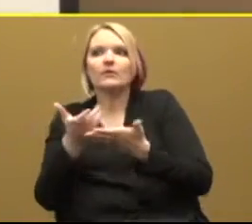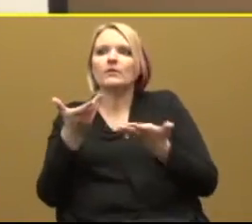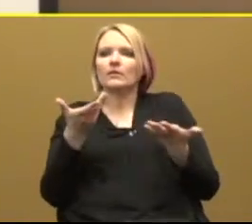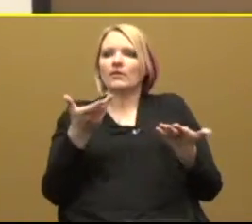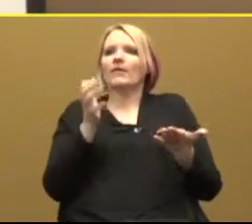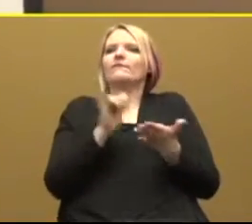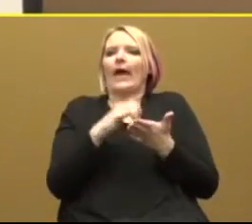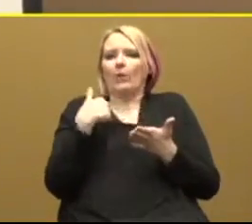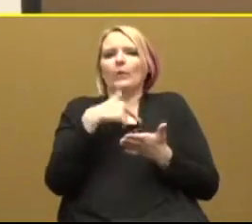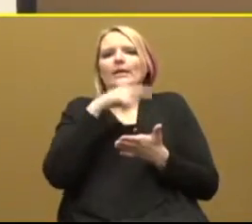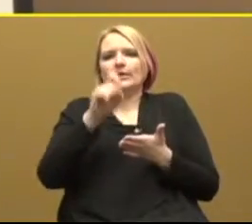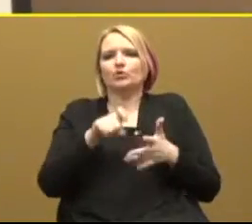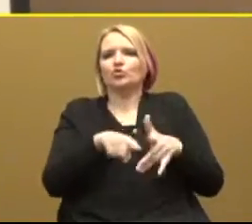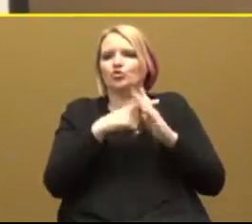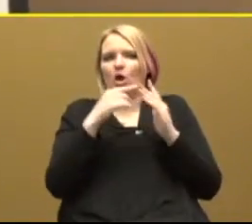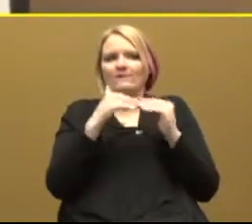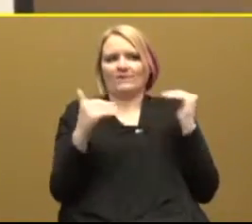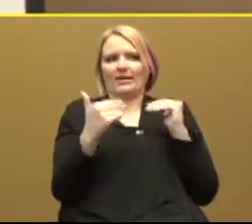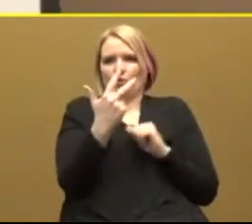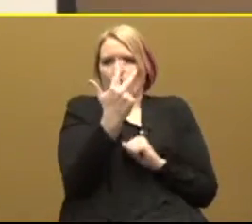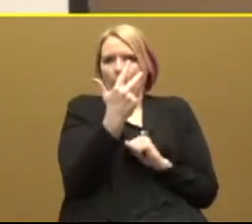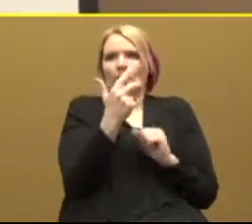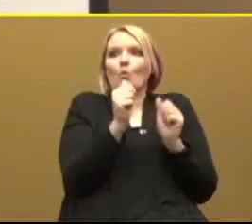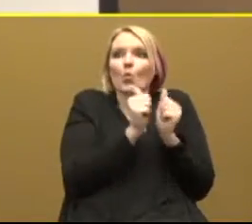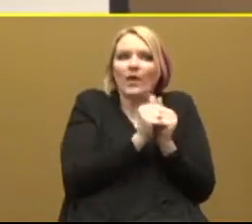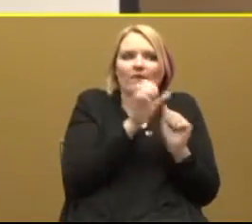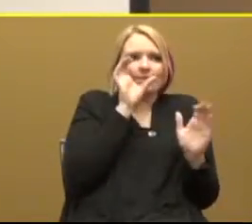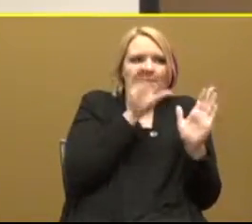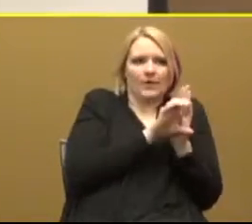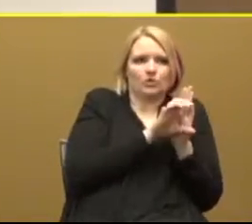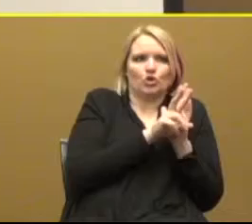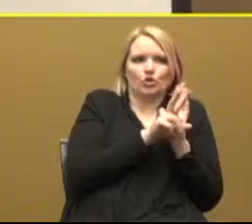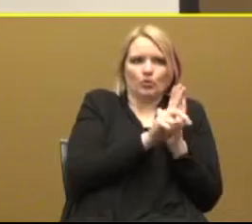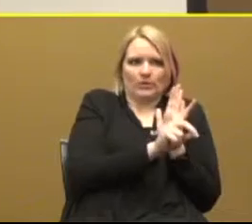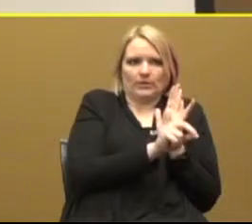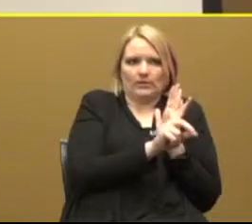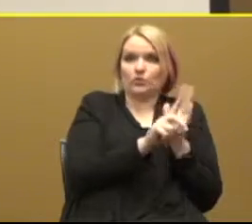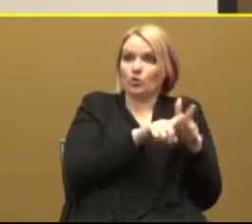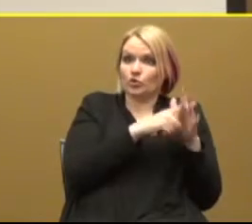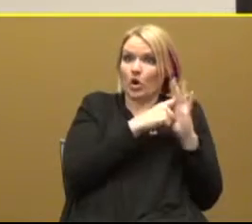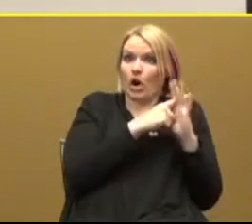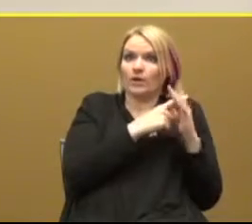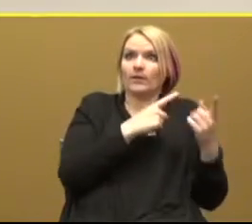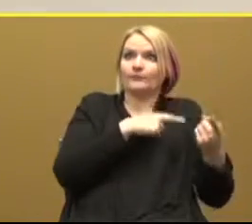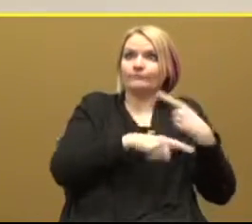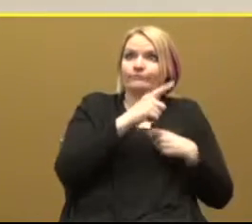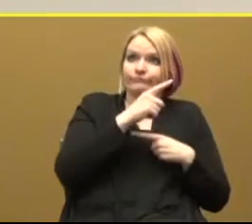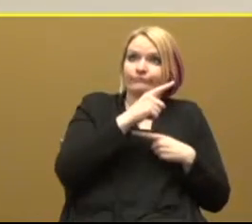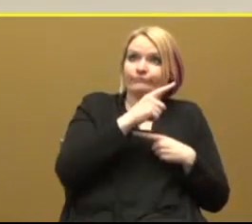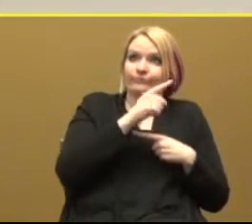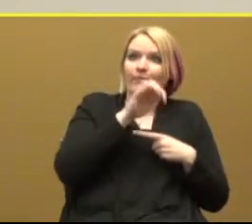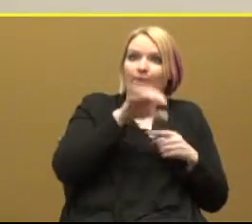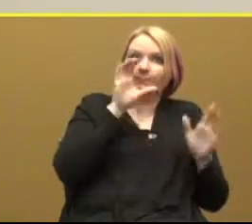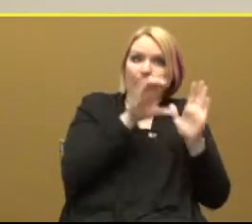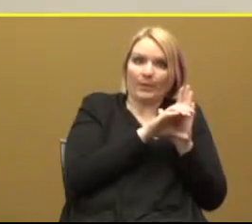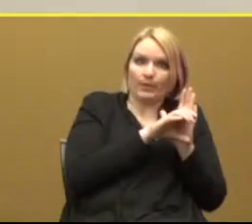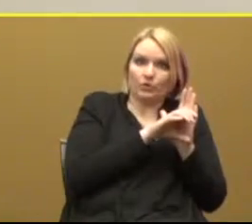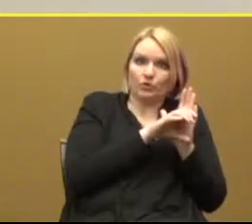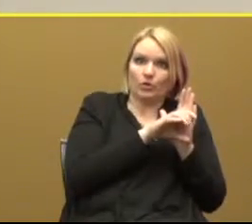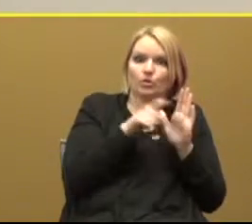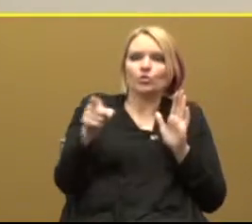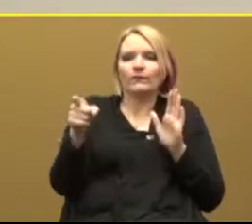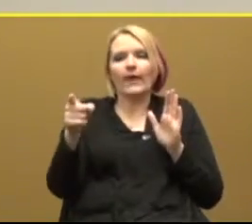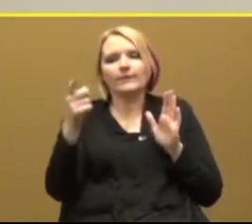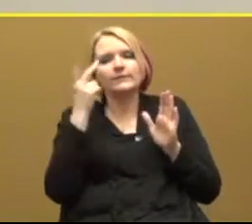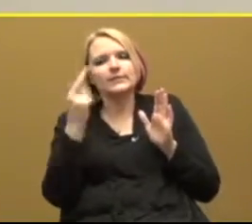with deaf kids at phase 3. Start them with the icon with a little picture of the sign that you've been putting in their